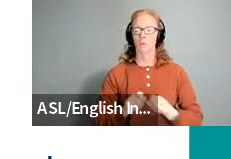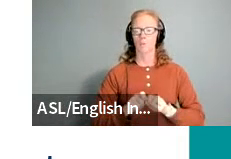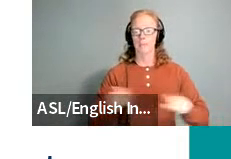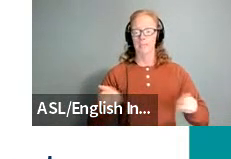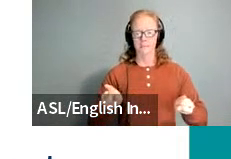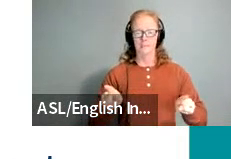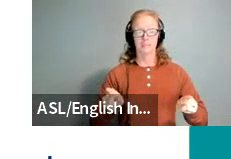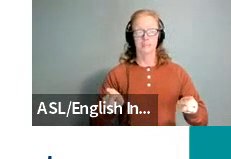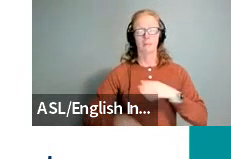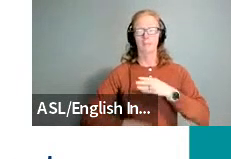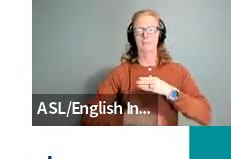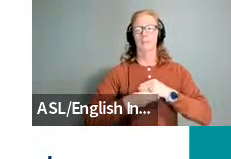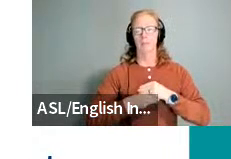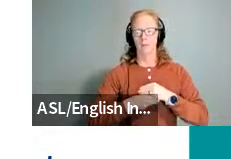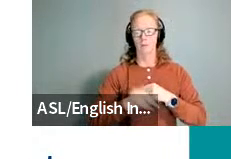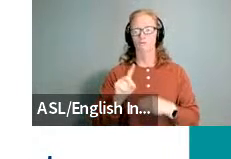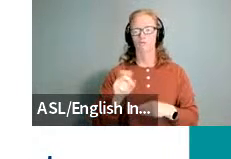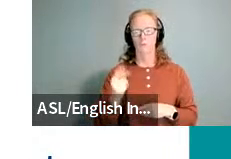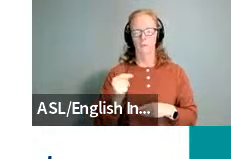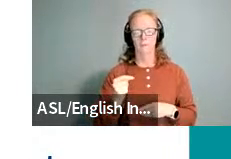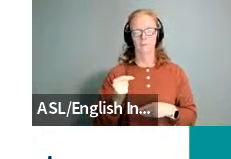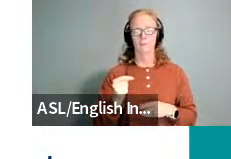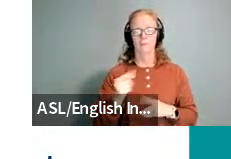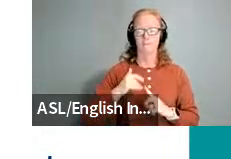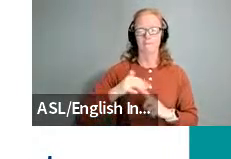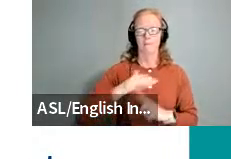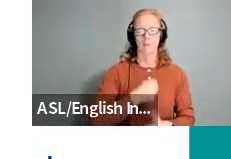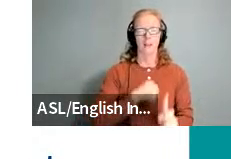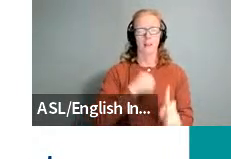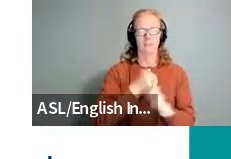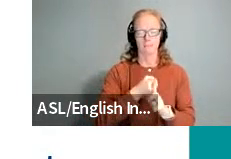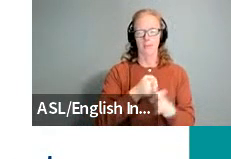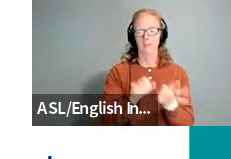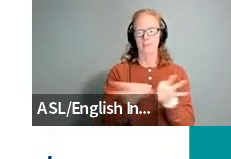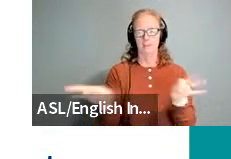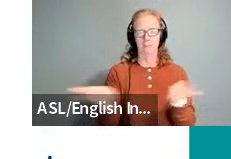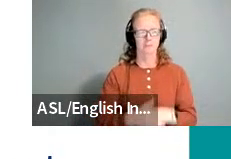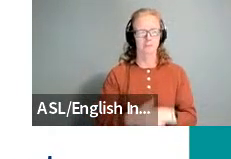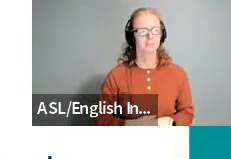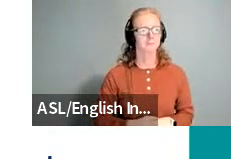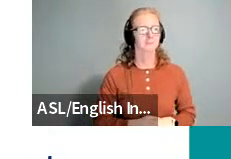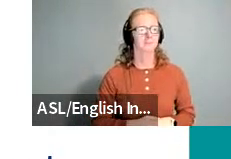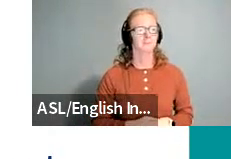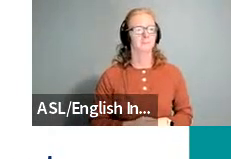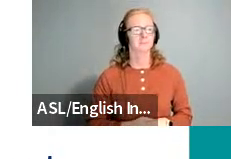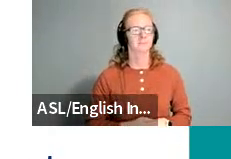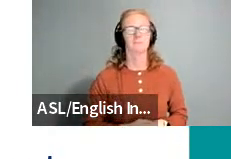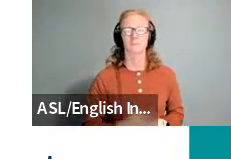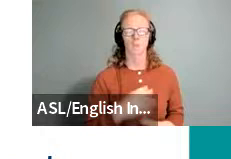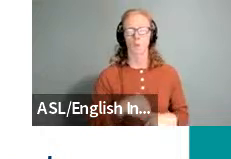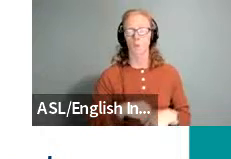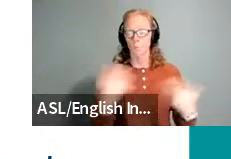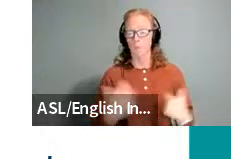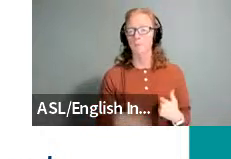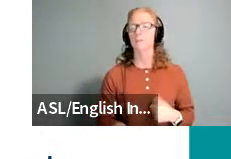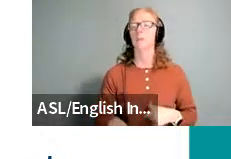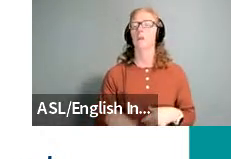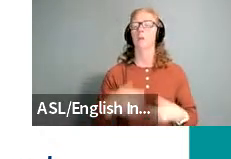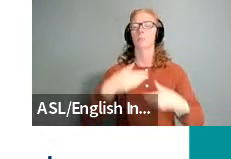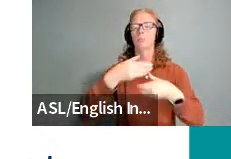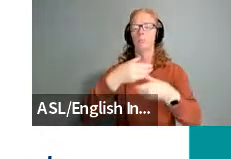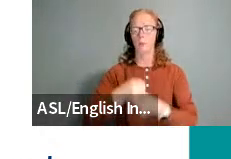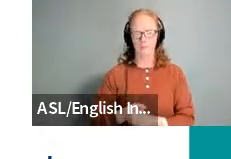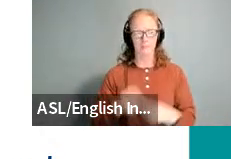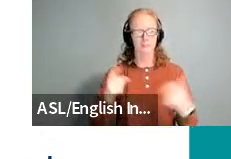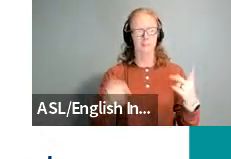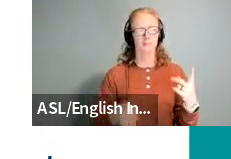our supplemental draft environmental impact statement. Some of those include briefings,